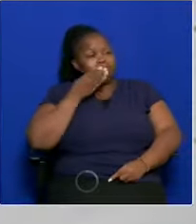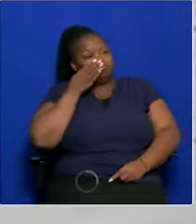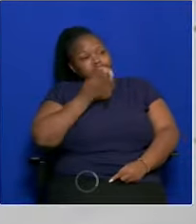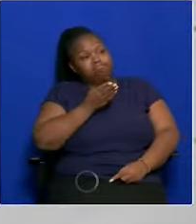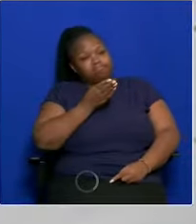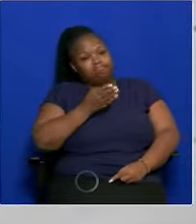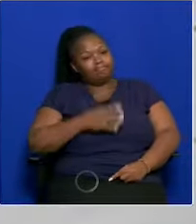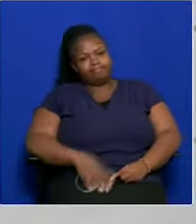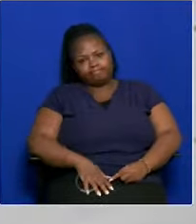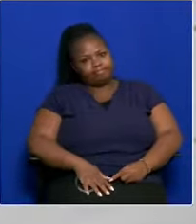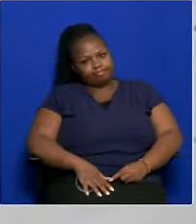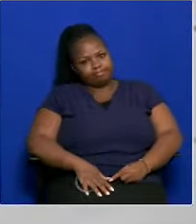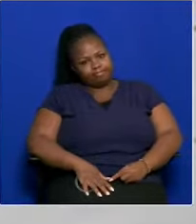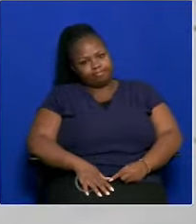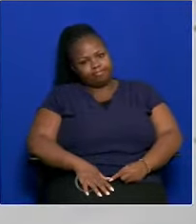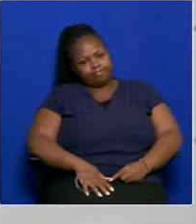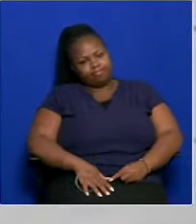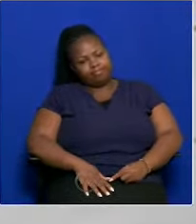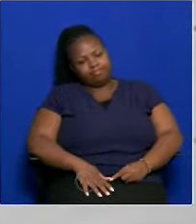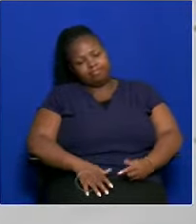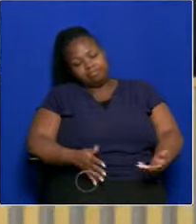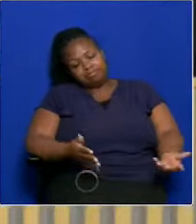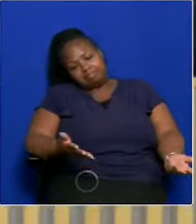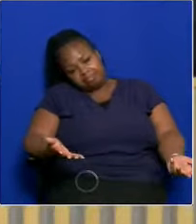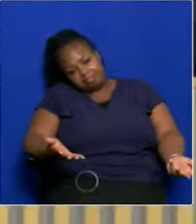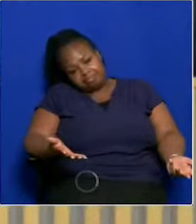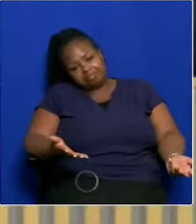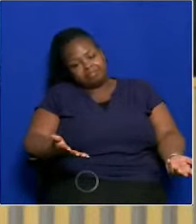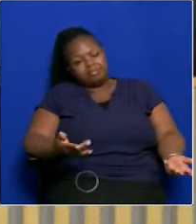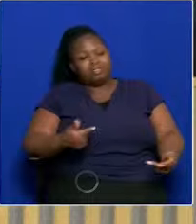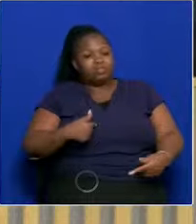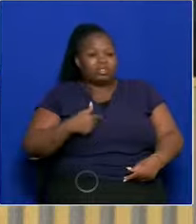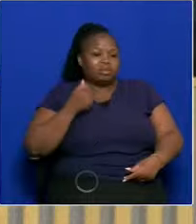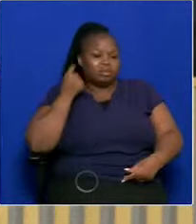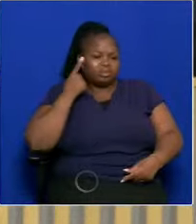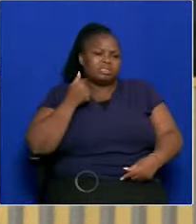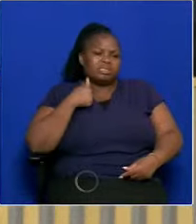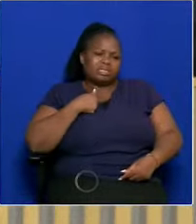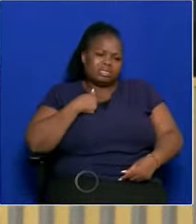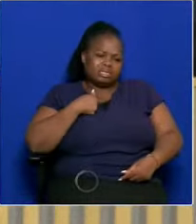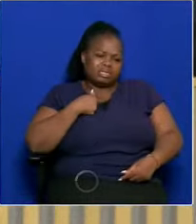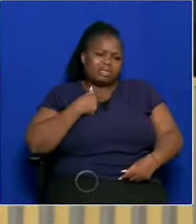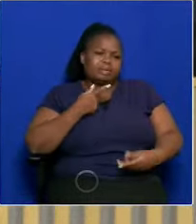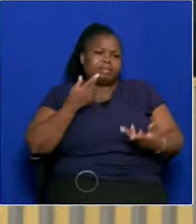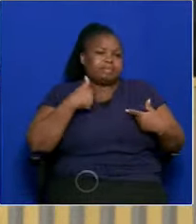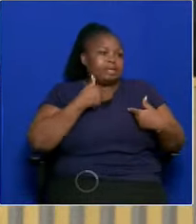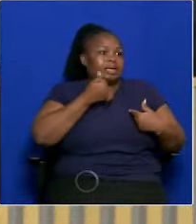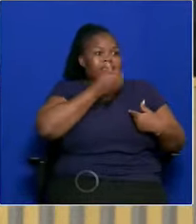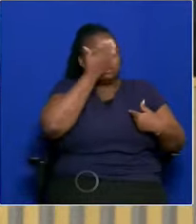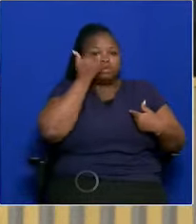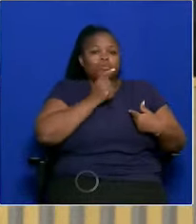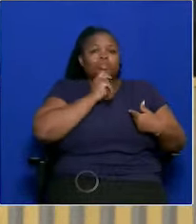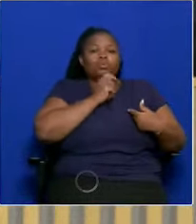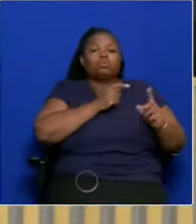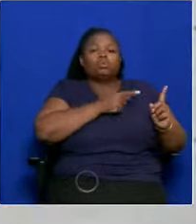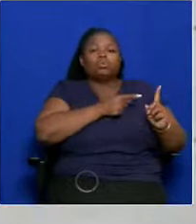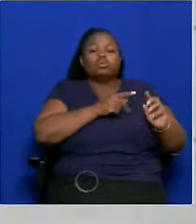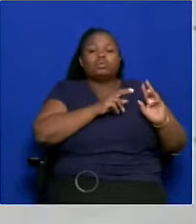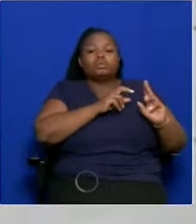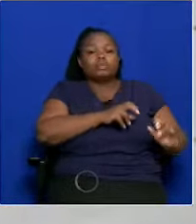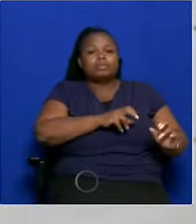In context or not in context, I borrowed the money not knowing it's being investigated or